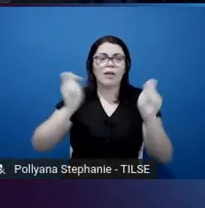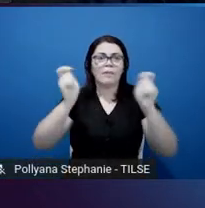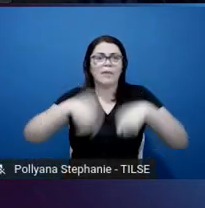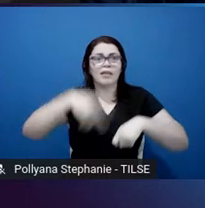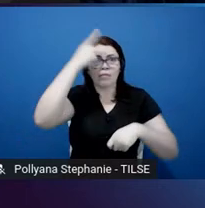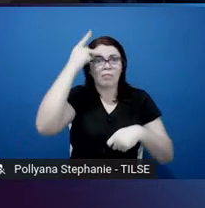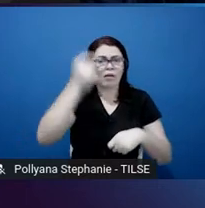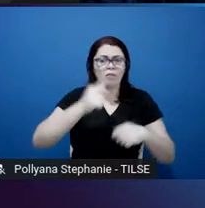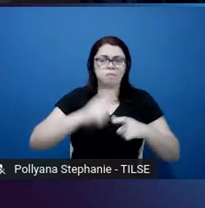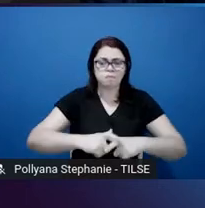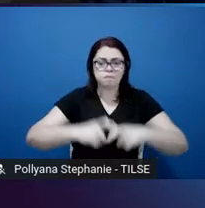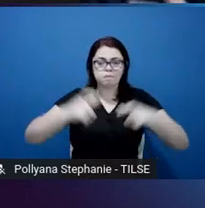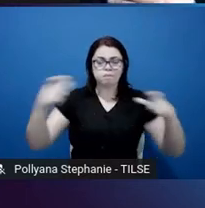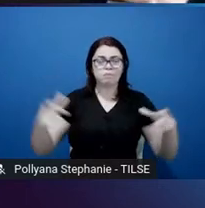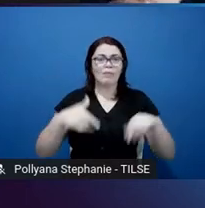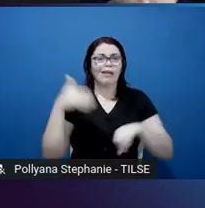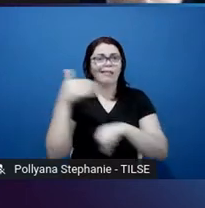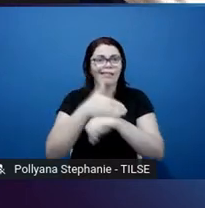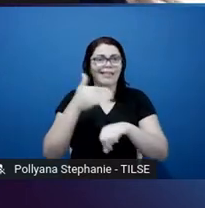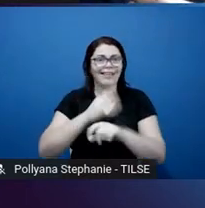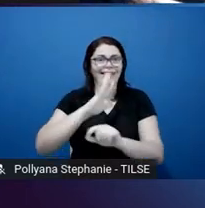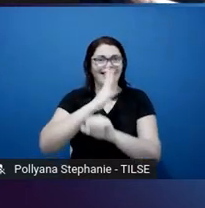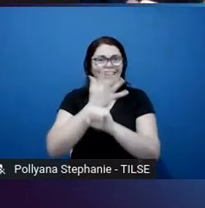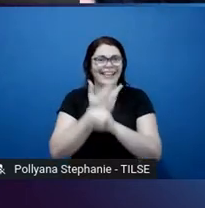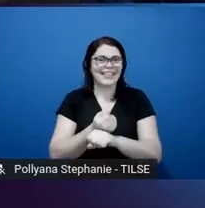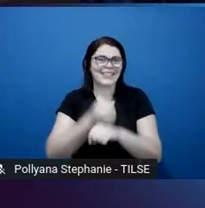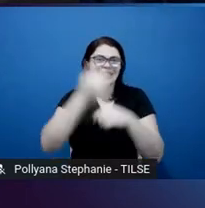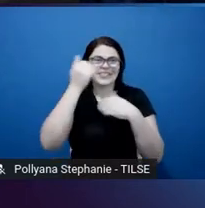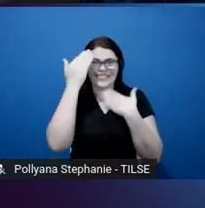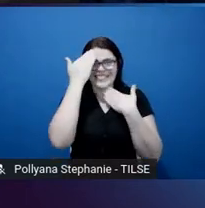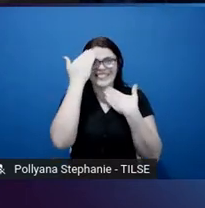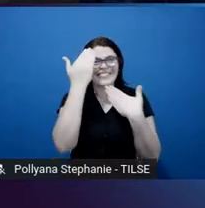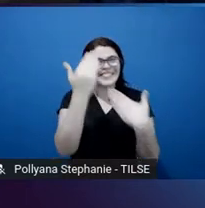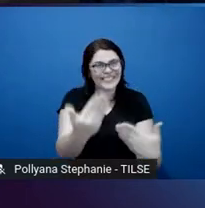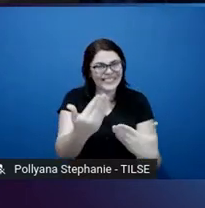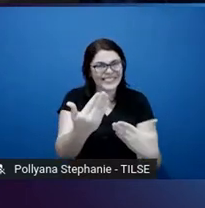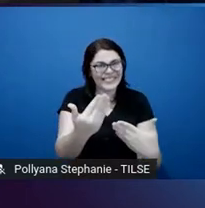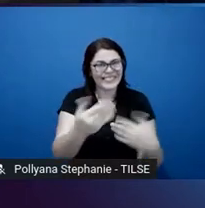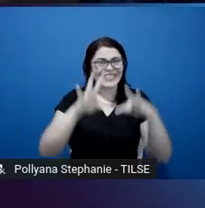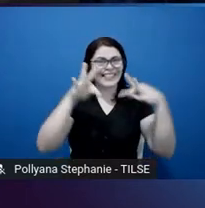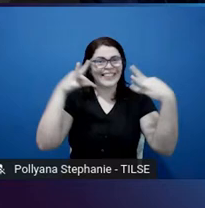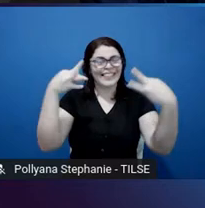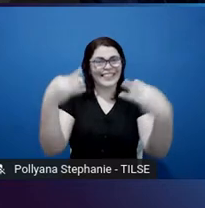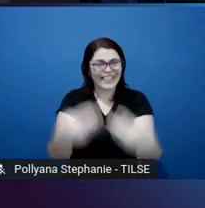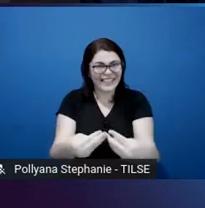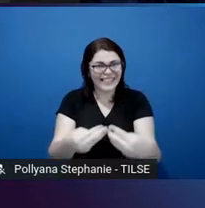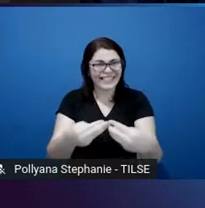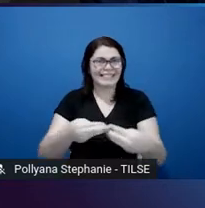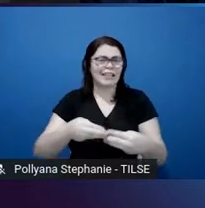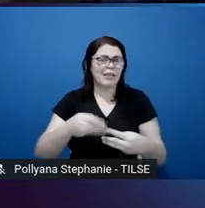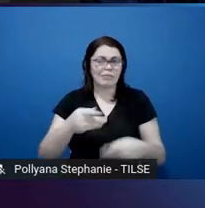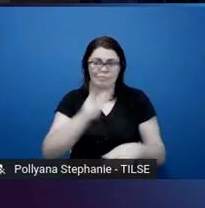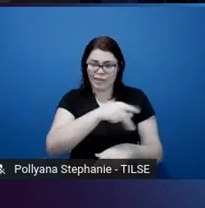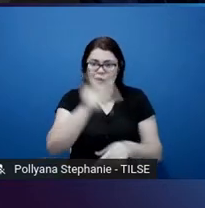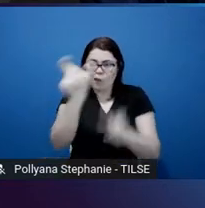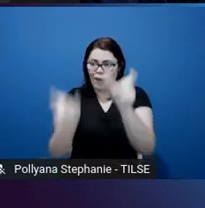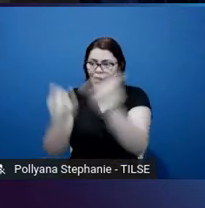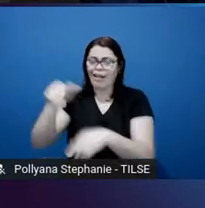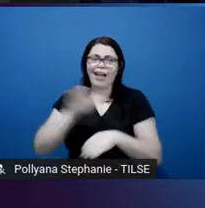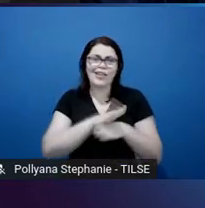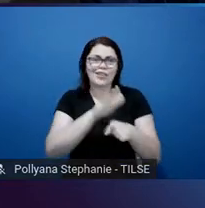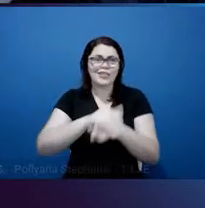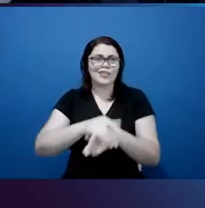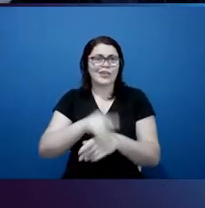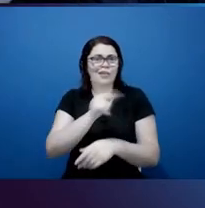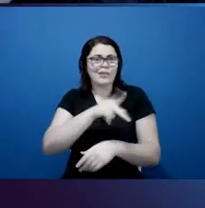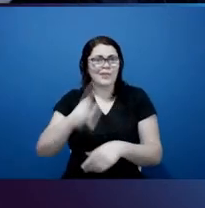have access to our event. A big thank you to all of our helpers, our interpreters,